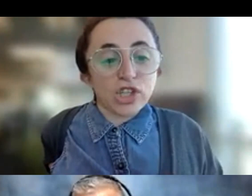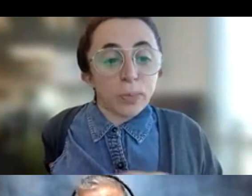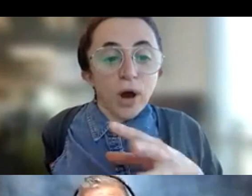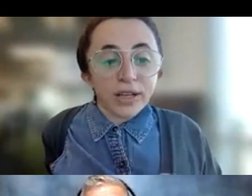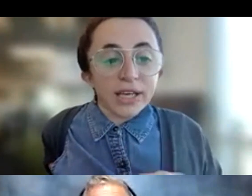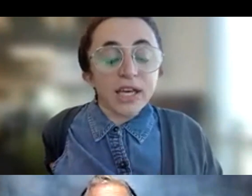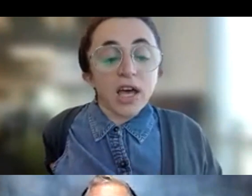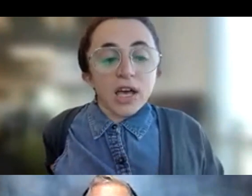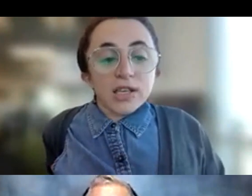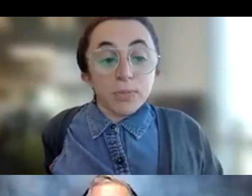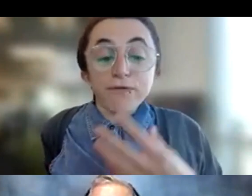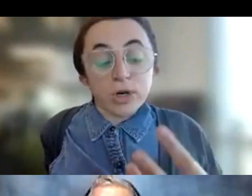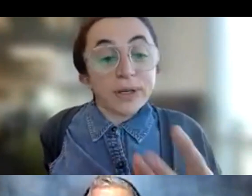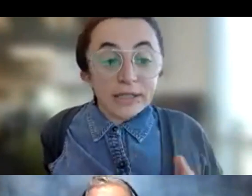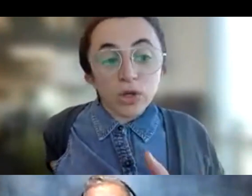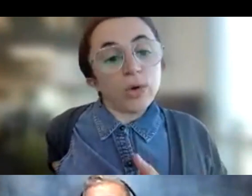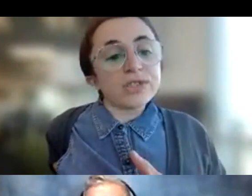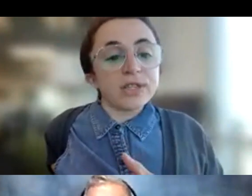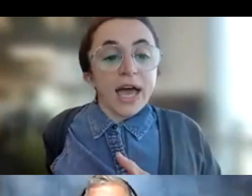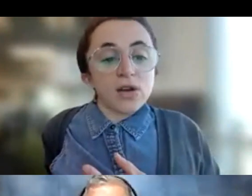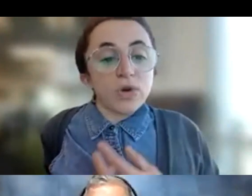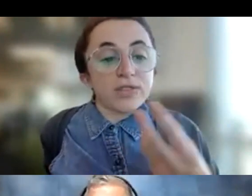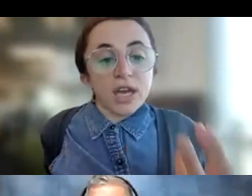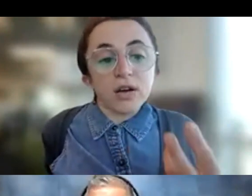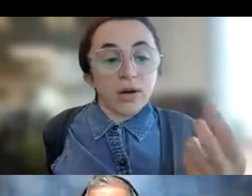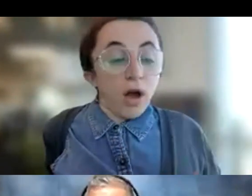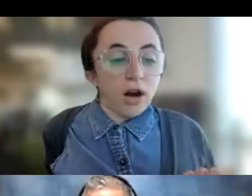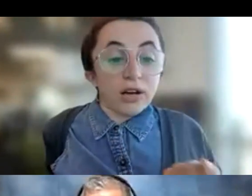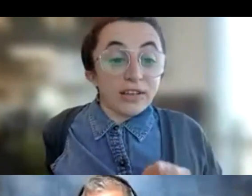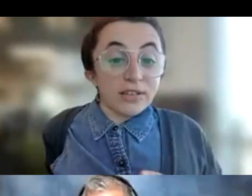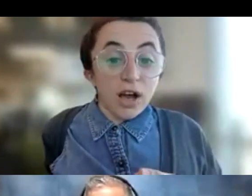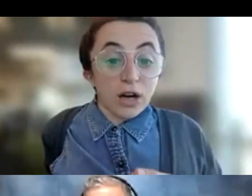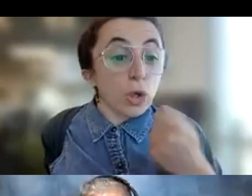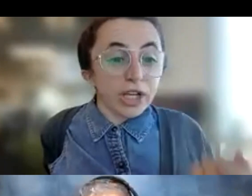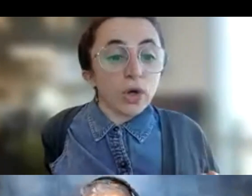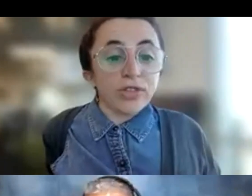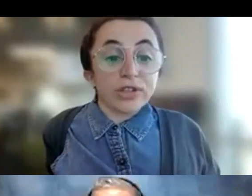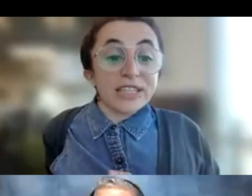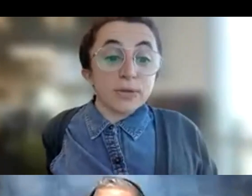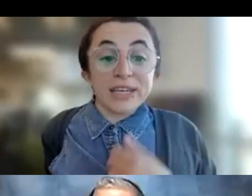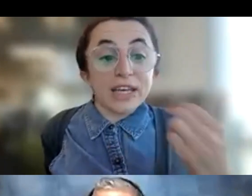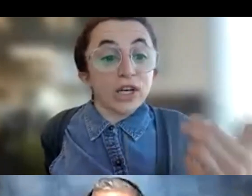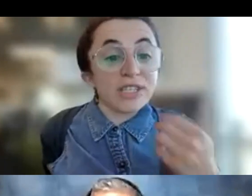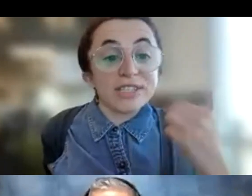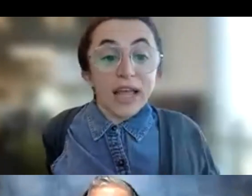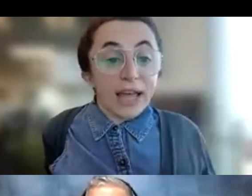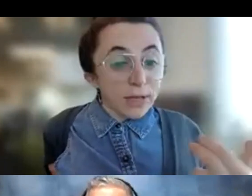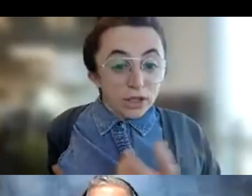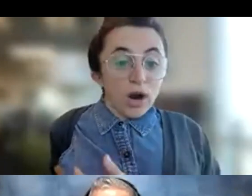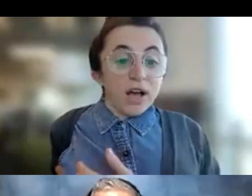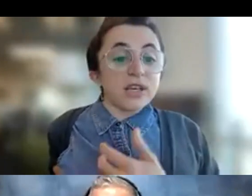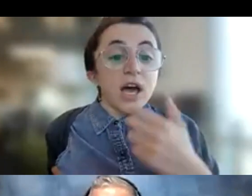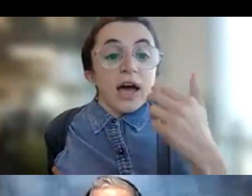wanted to share broadly some affordability goals that we think are critical. There needs to be an increased